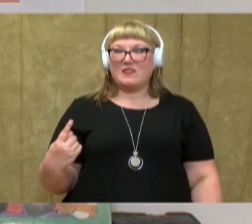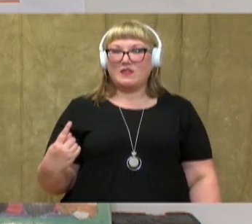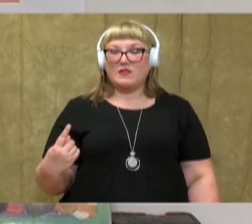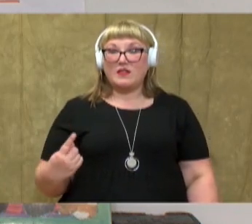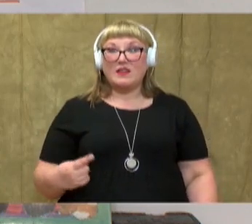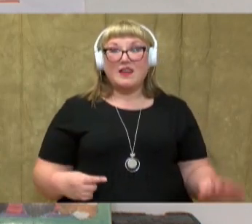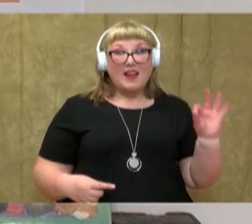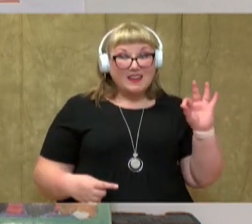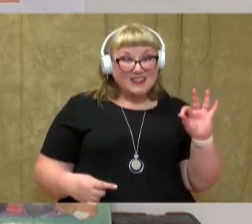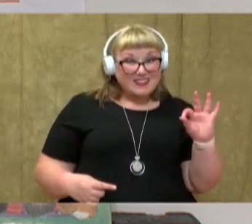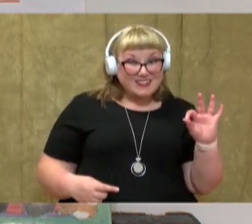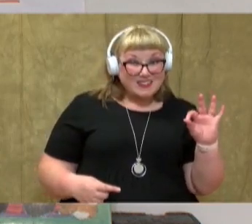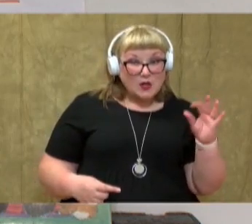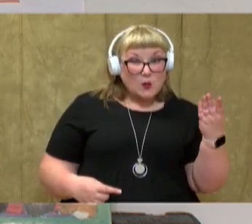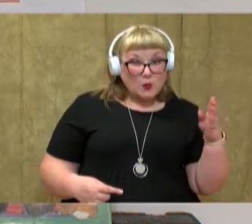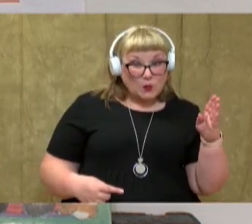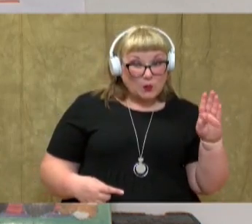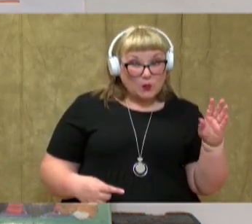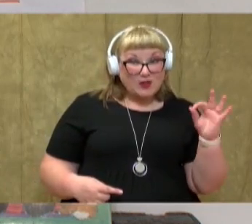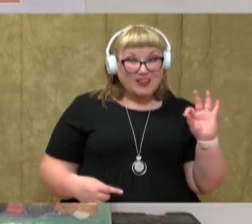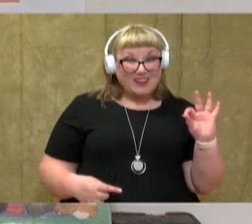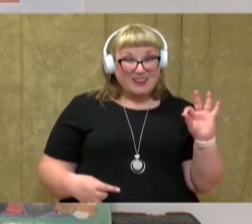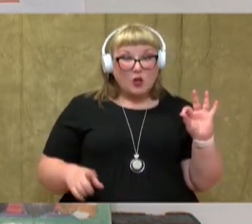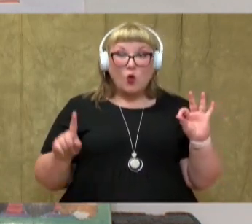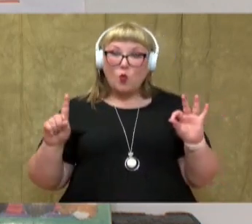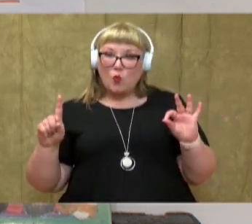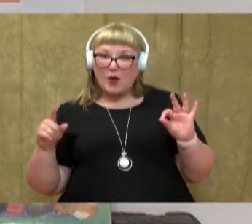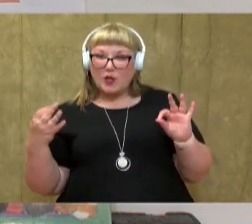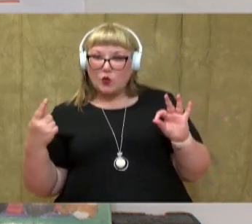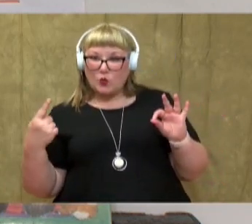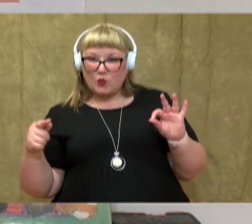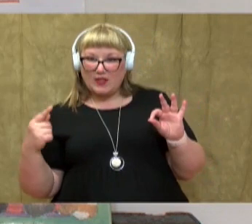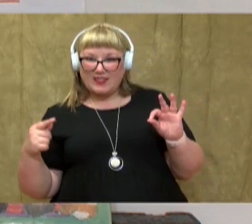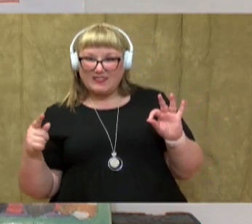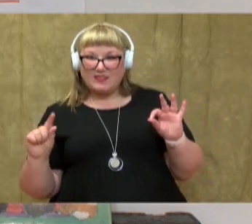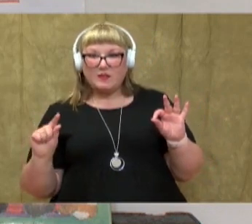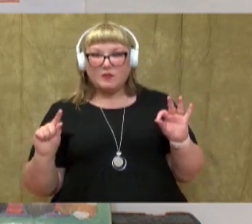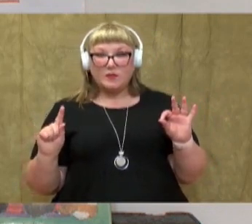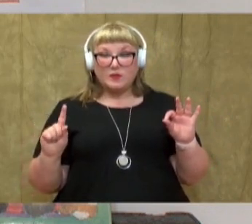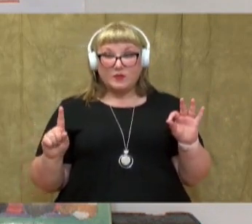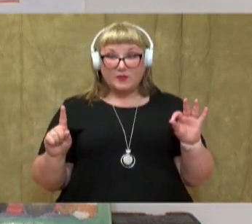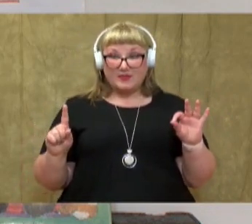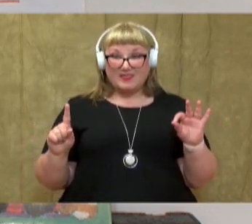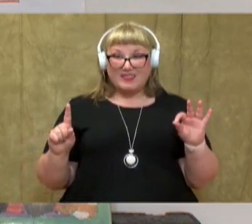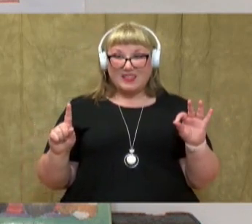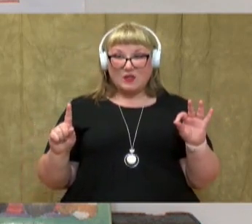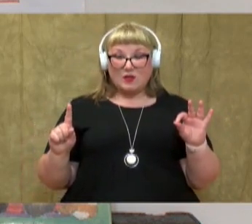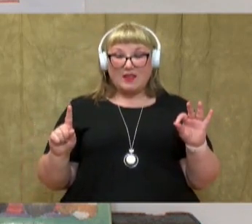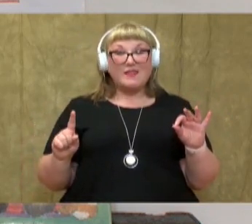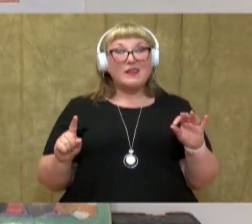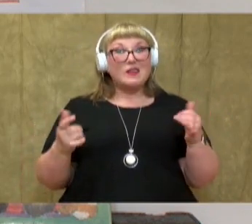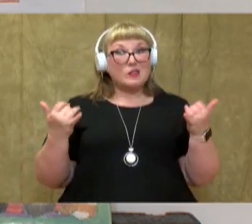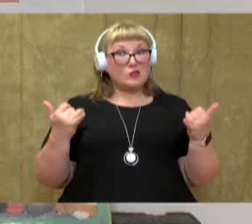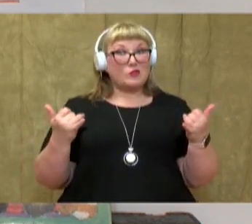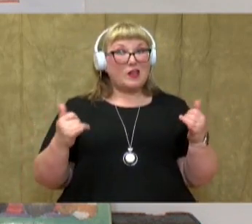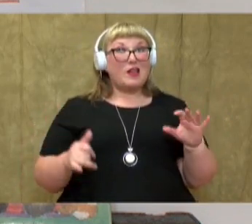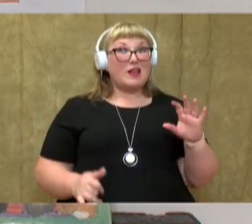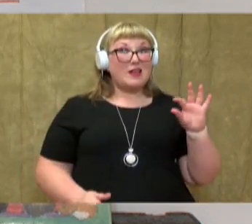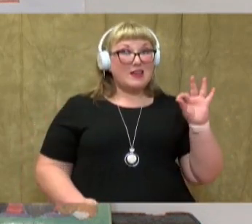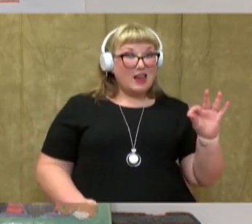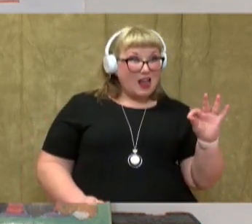So we have 9 in the blue and 1 in the green. So our way to make 10 this time